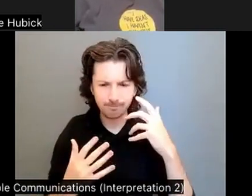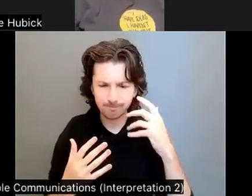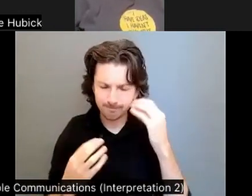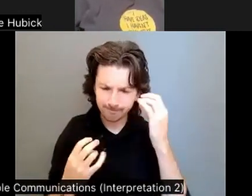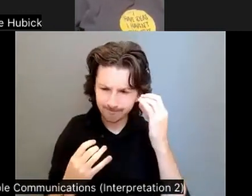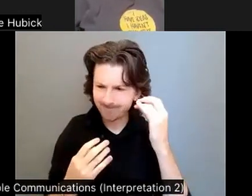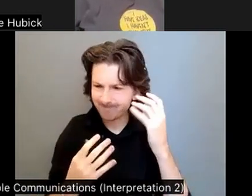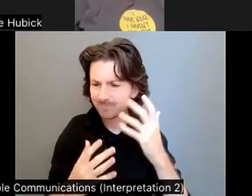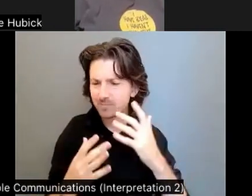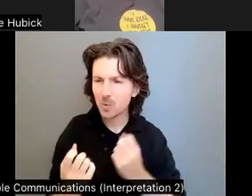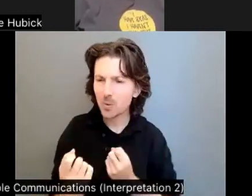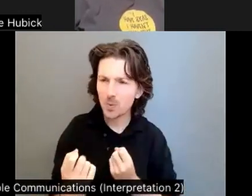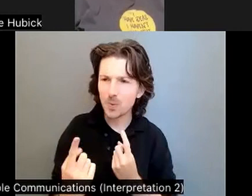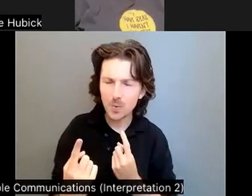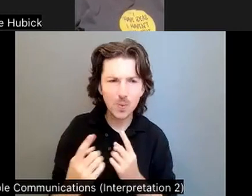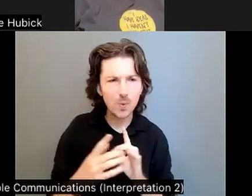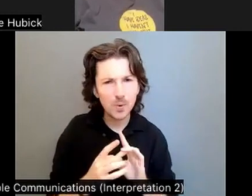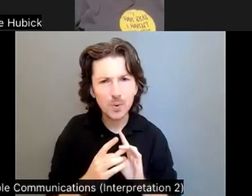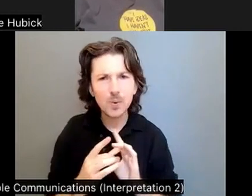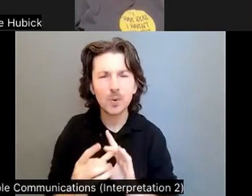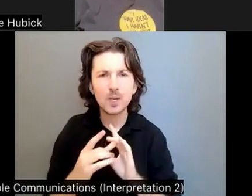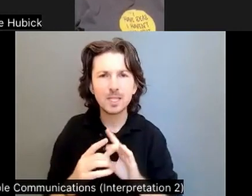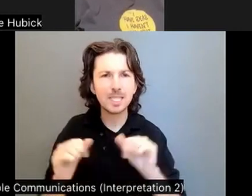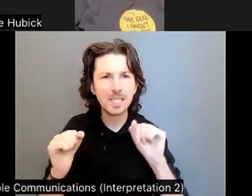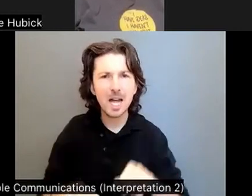relatable and how it can resonate with so many of us.